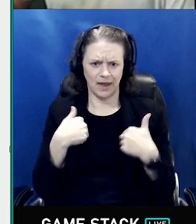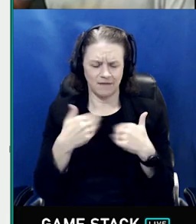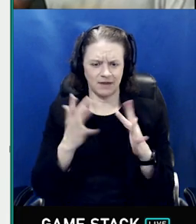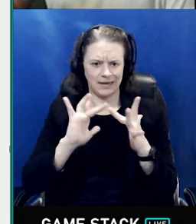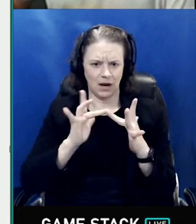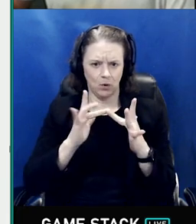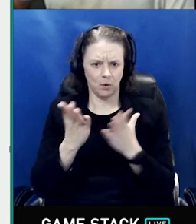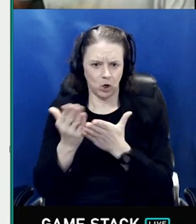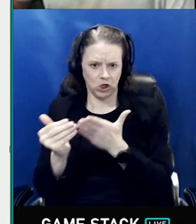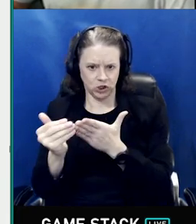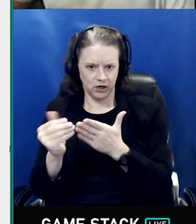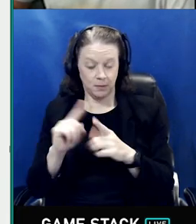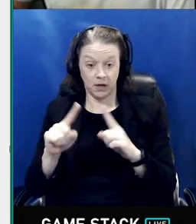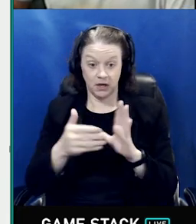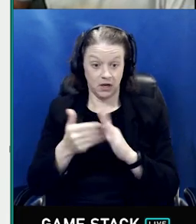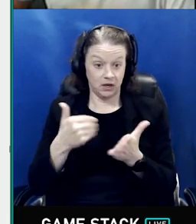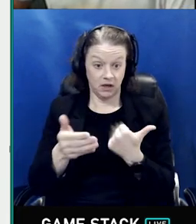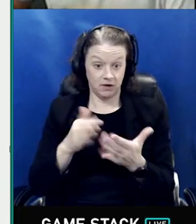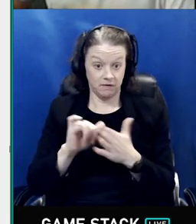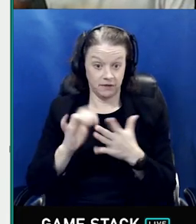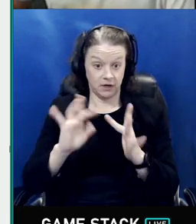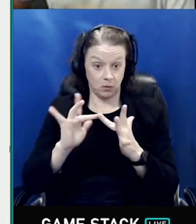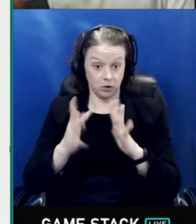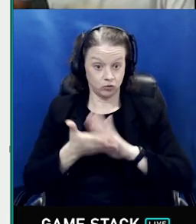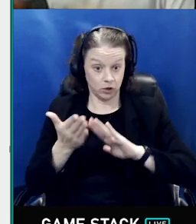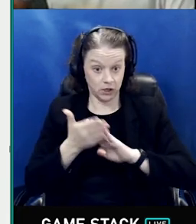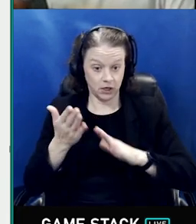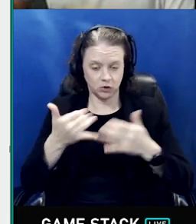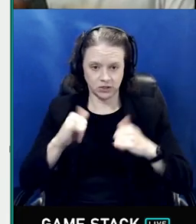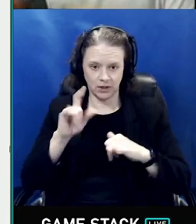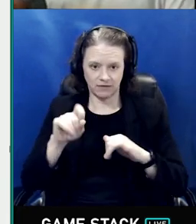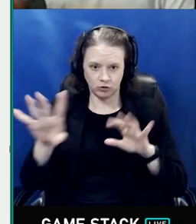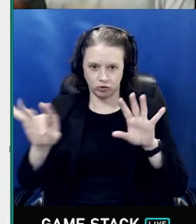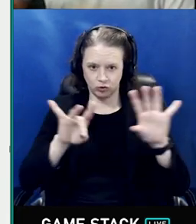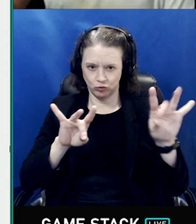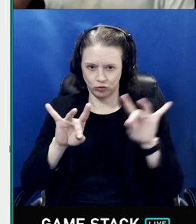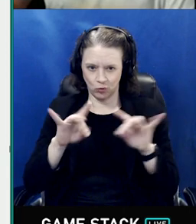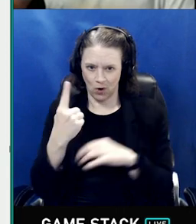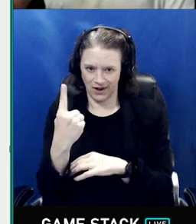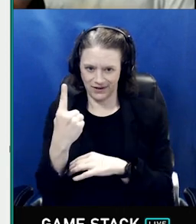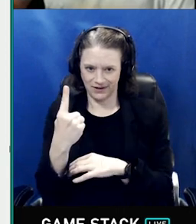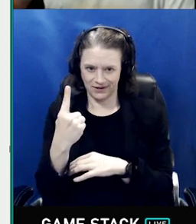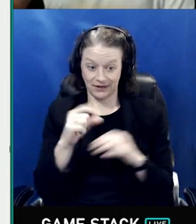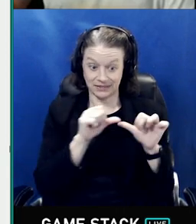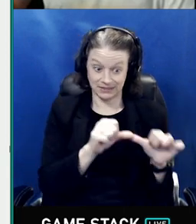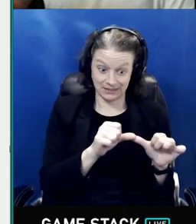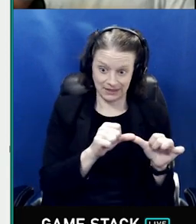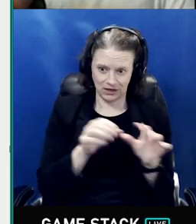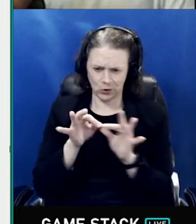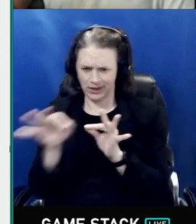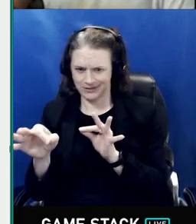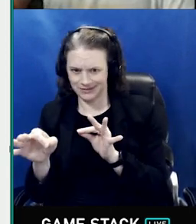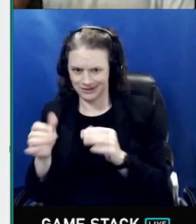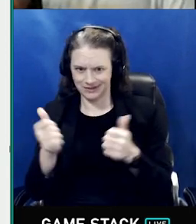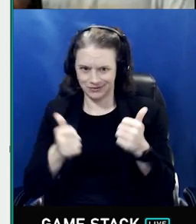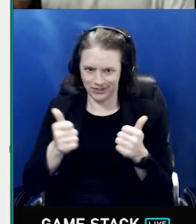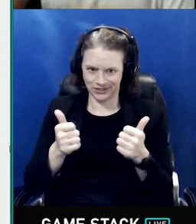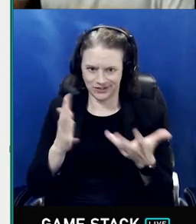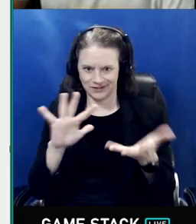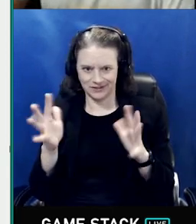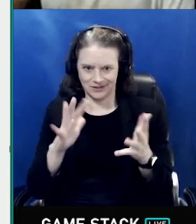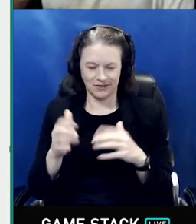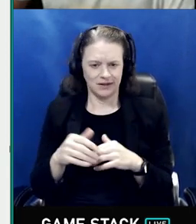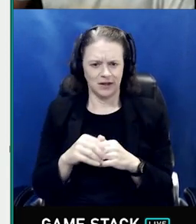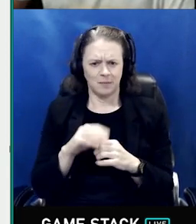if the network is running, you still have to choose between consistency and latency for your application. And you may ask, well, why is